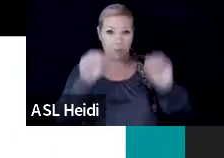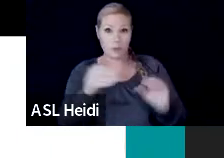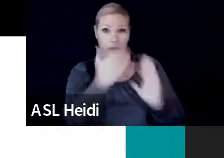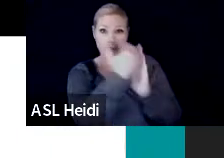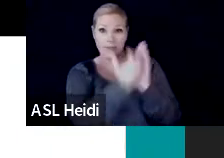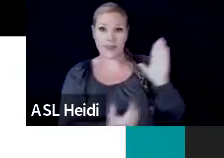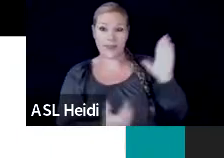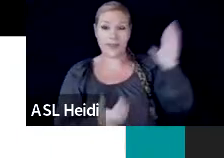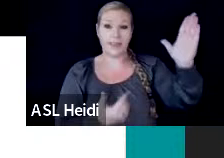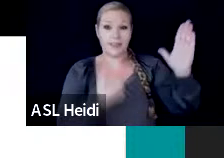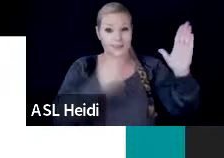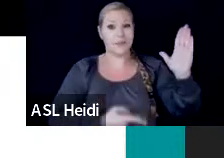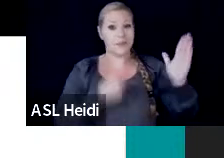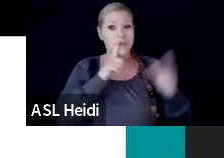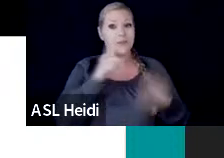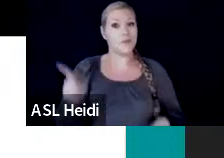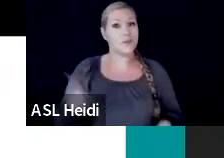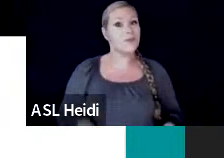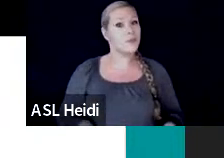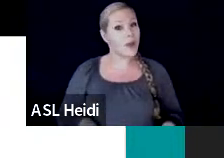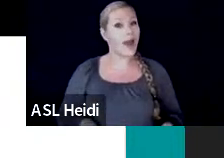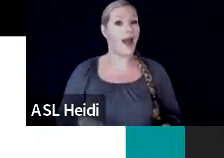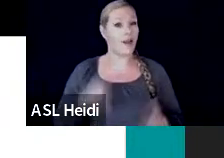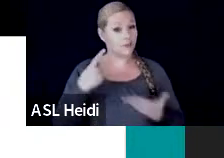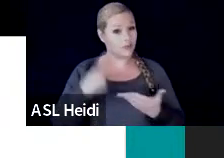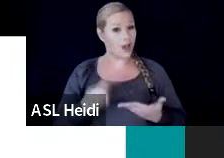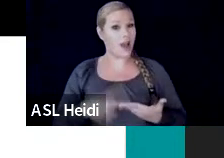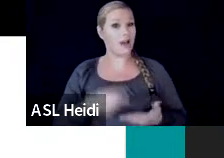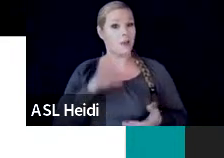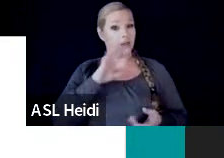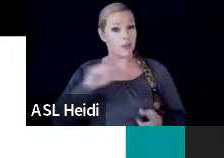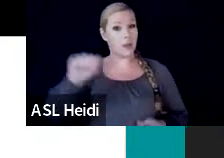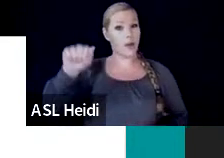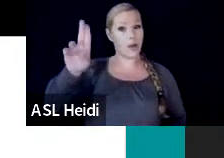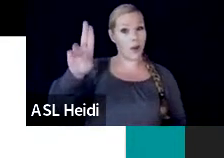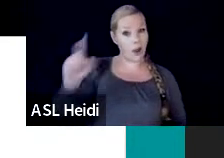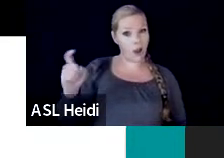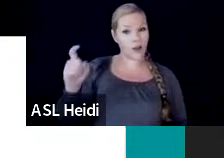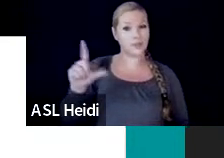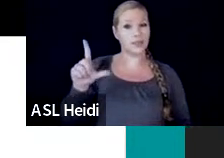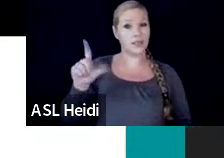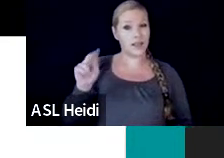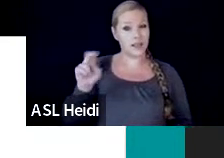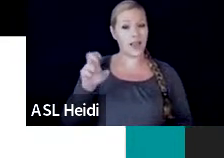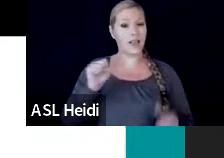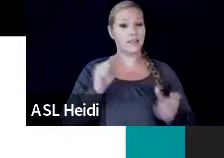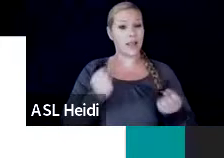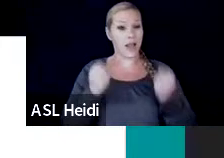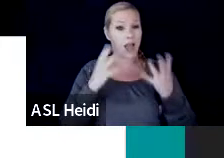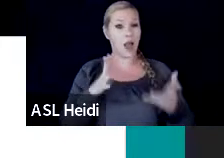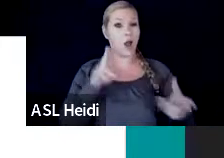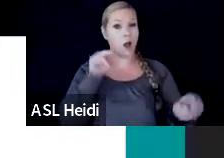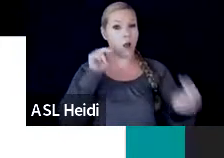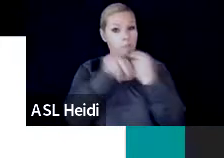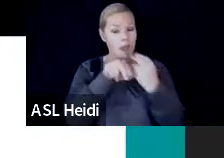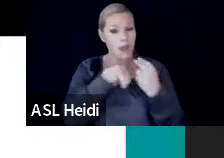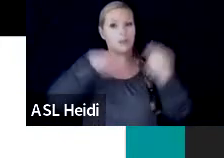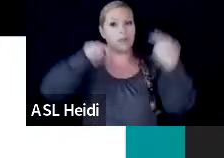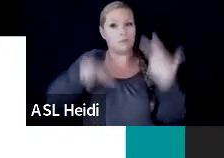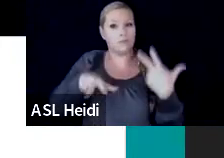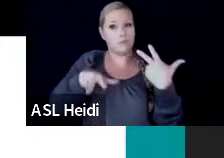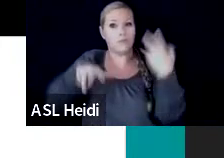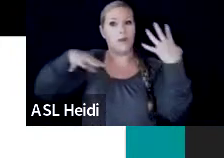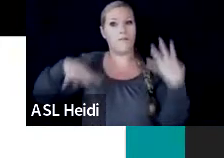about really the number of aux lanes that's appropriate for this project. Some certain elements of